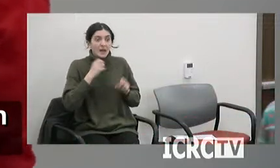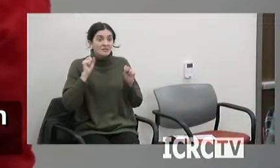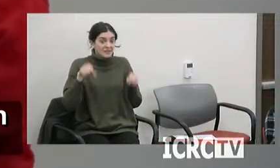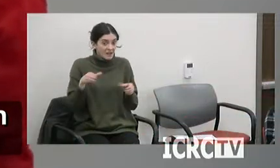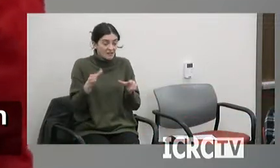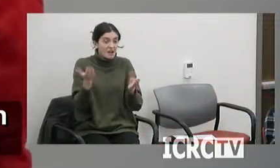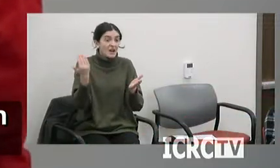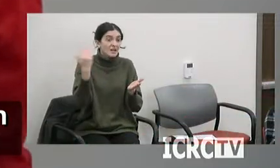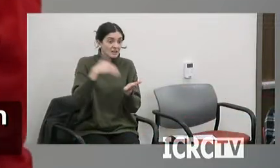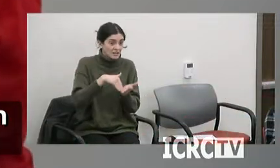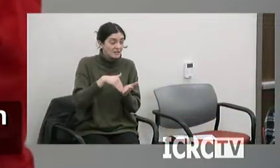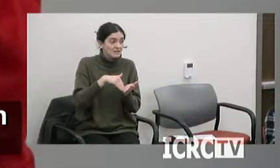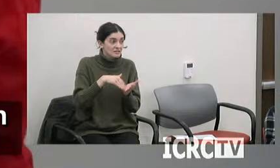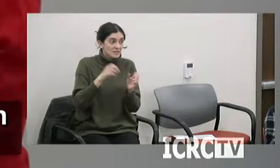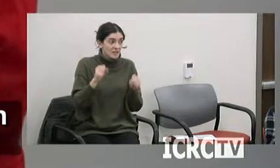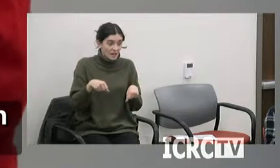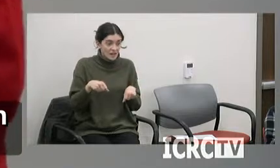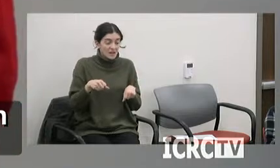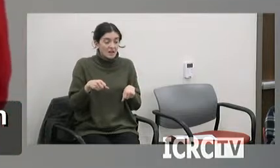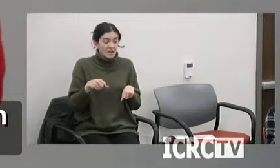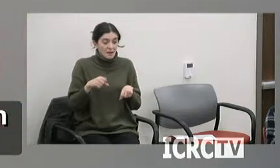trimmed a little fat there.